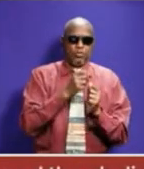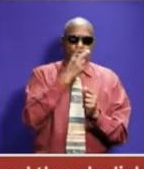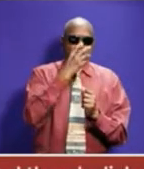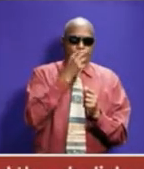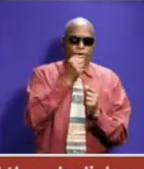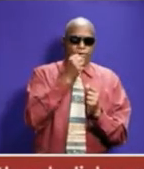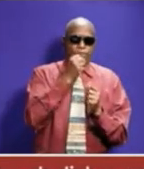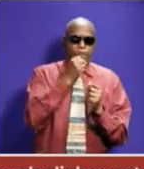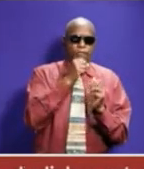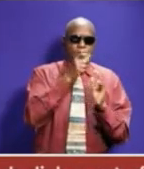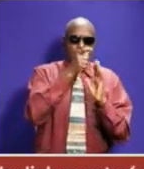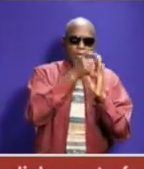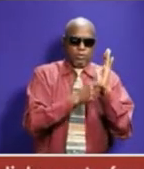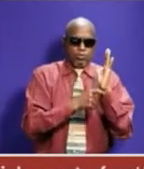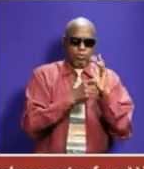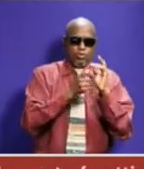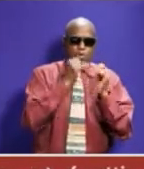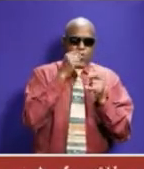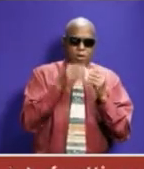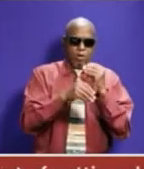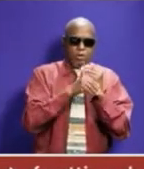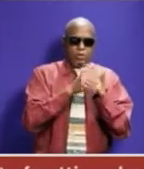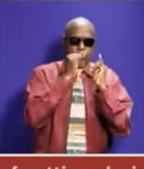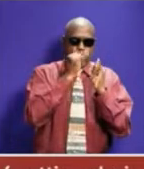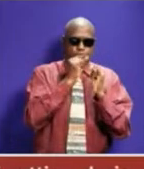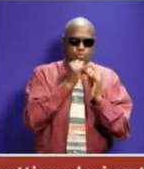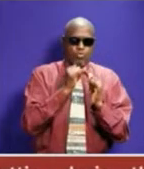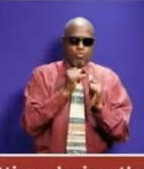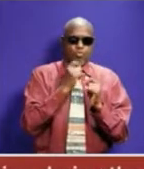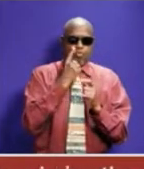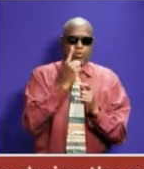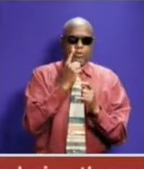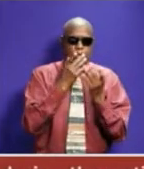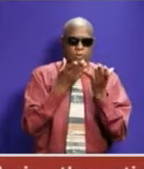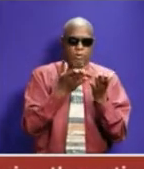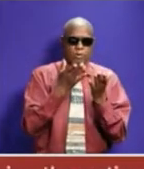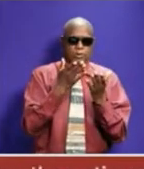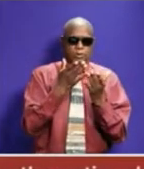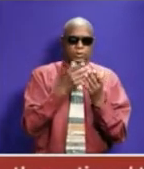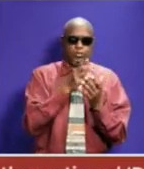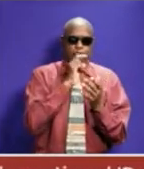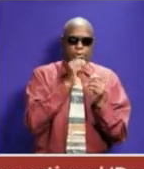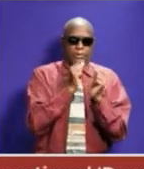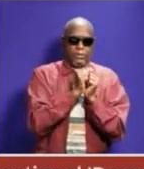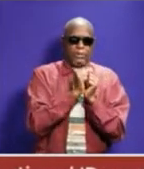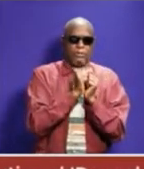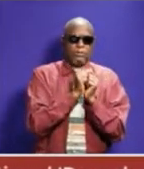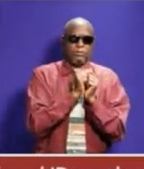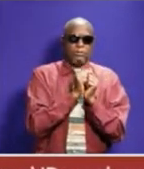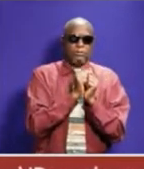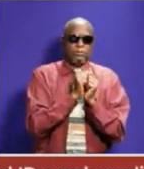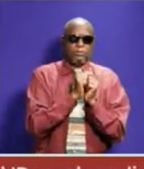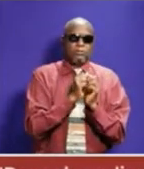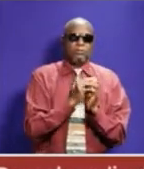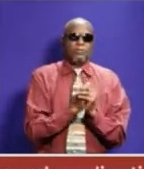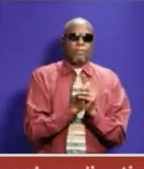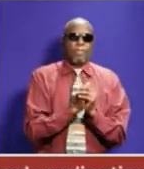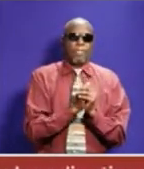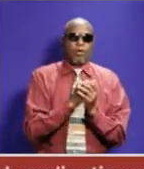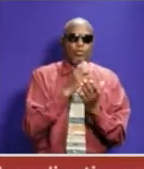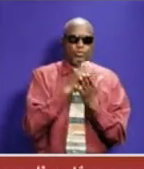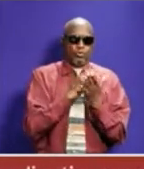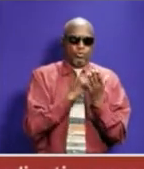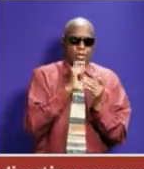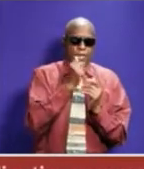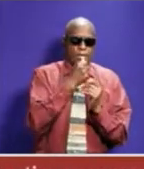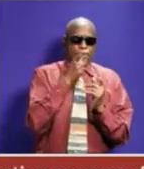new ones in the 2010 constitution. You ask in Kenya, what is in the NADCO report? They